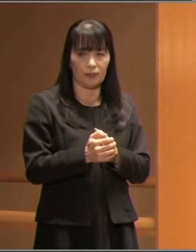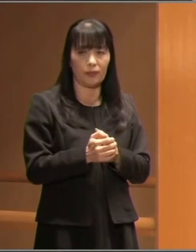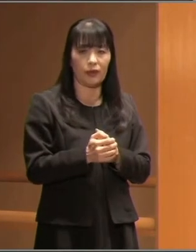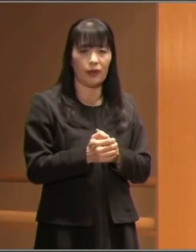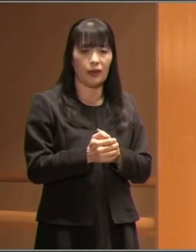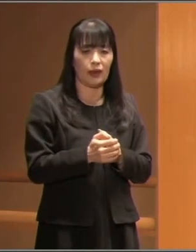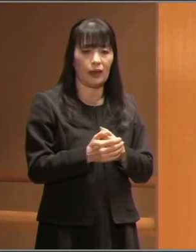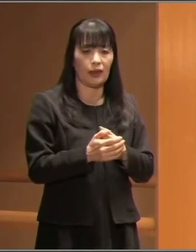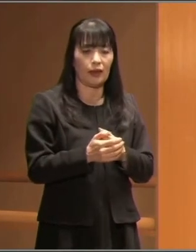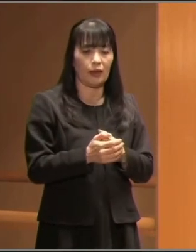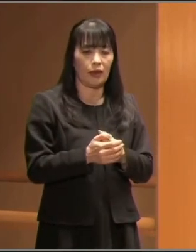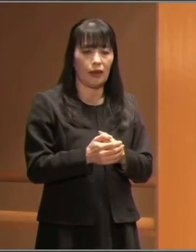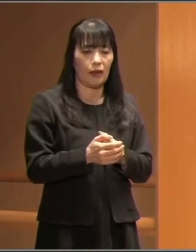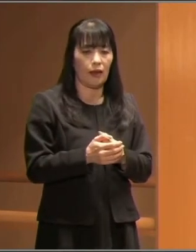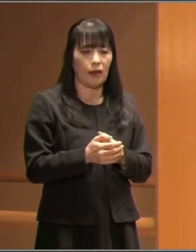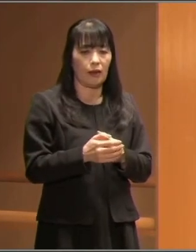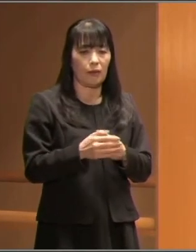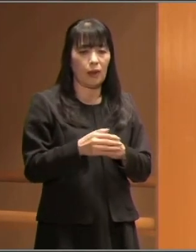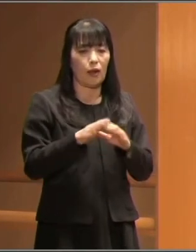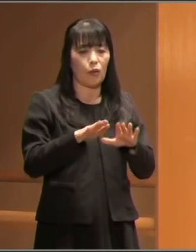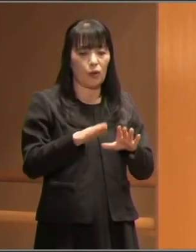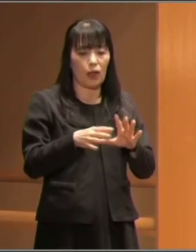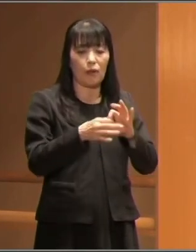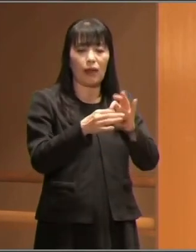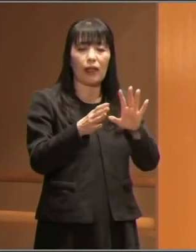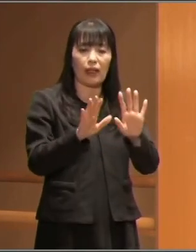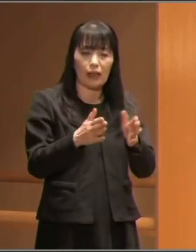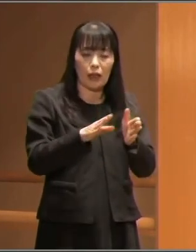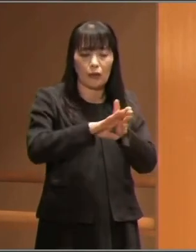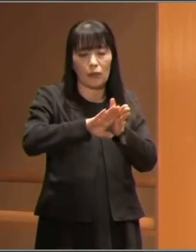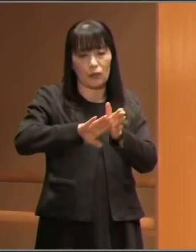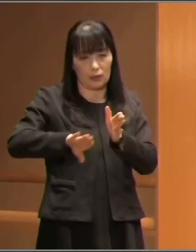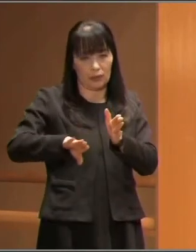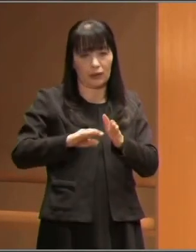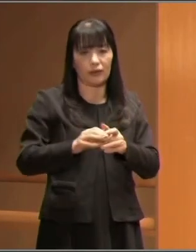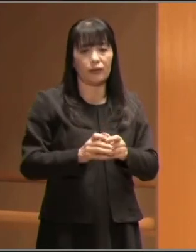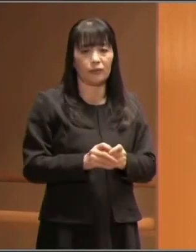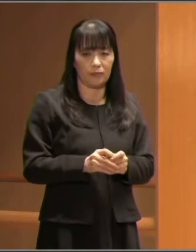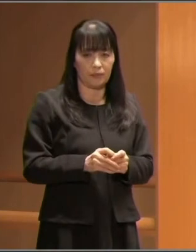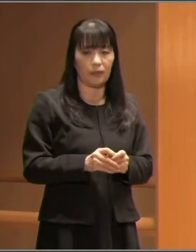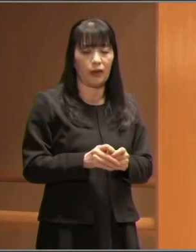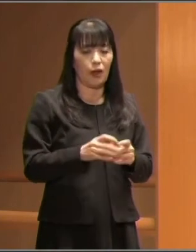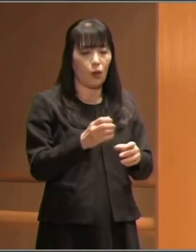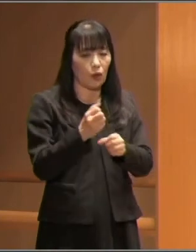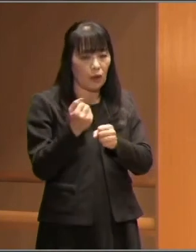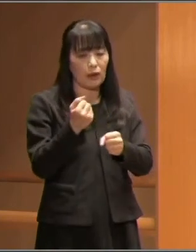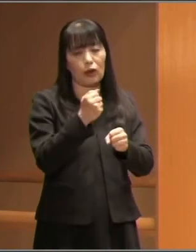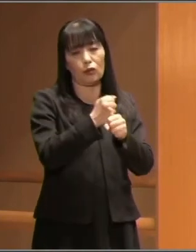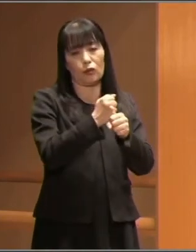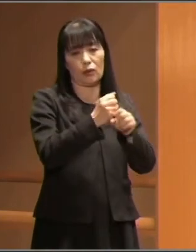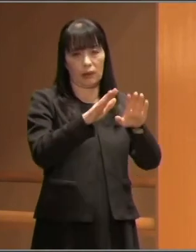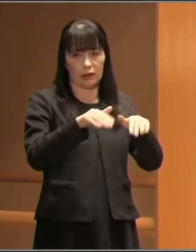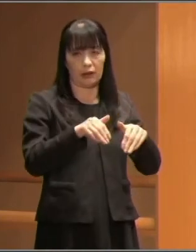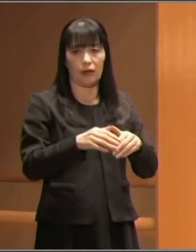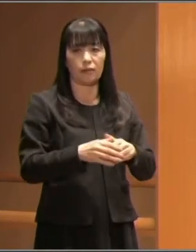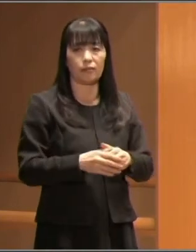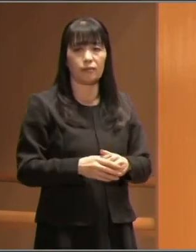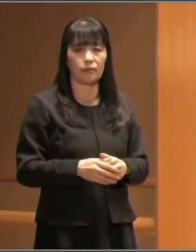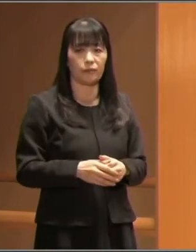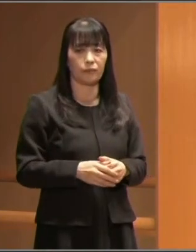taste. But this is not directly related with the CNF, so I do